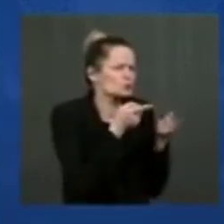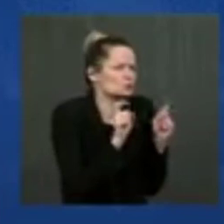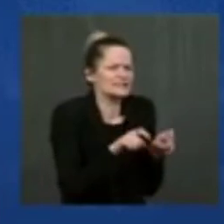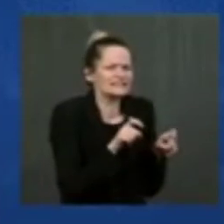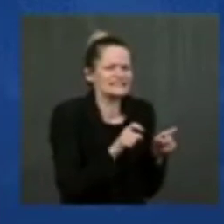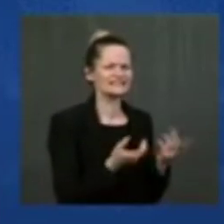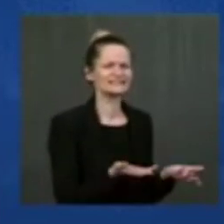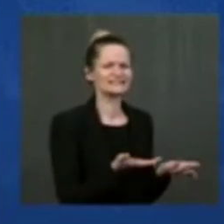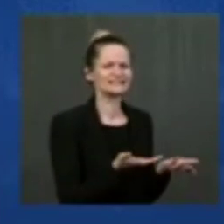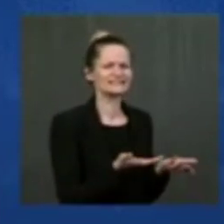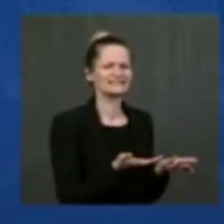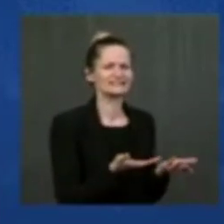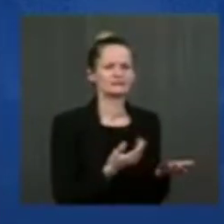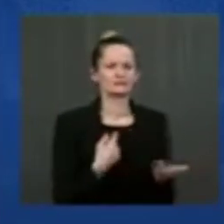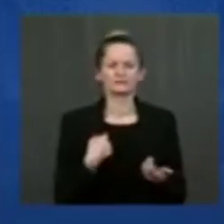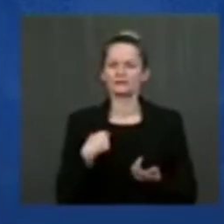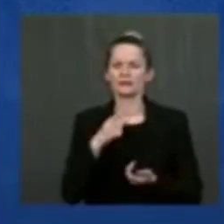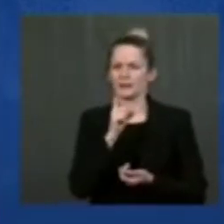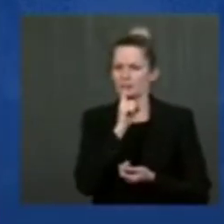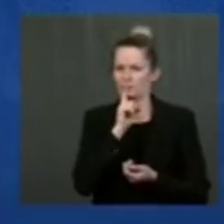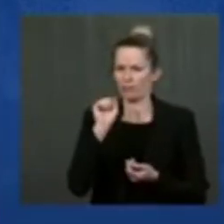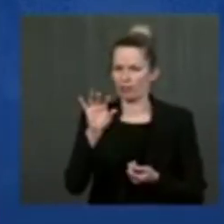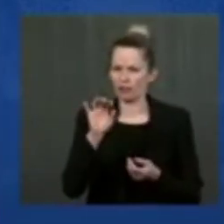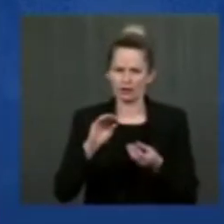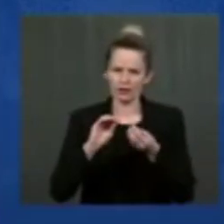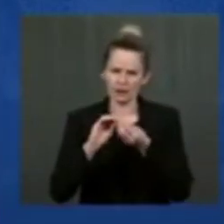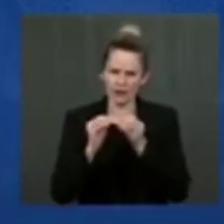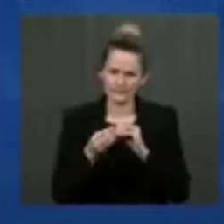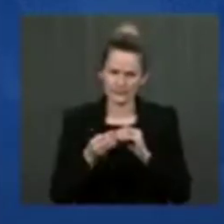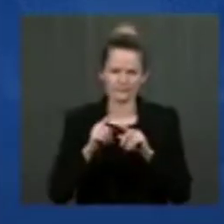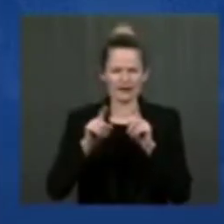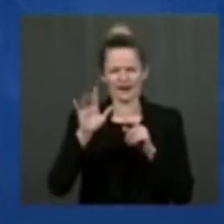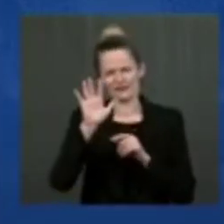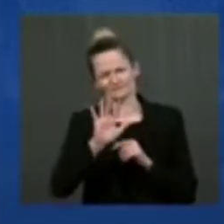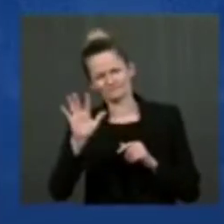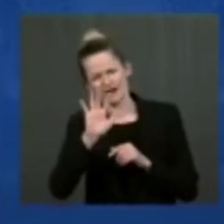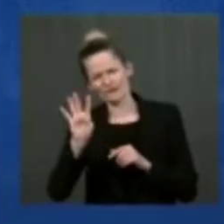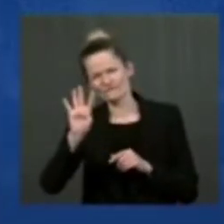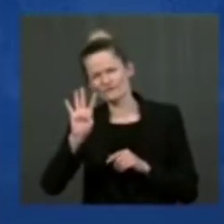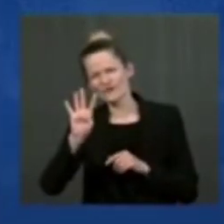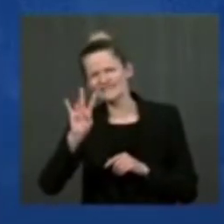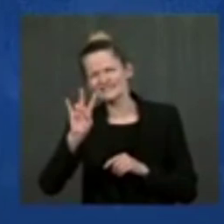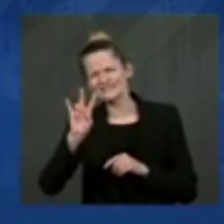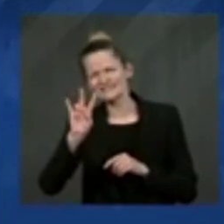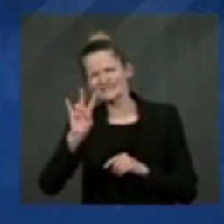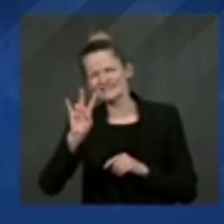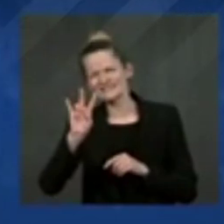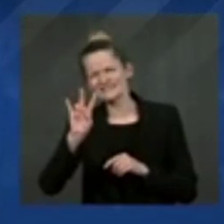me to the exact number, 348 or 47, I can't remember the number we got to, said the single